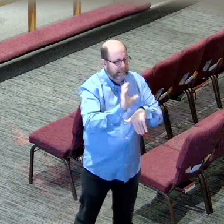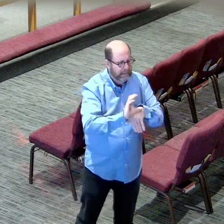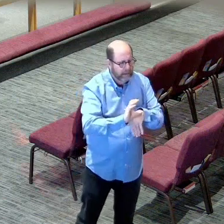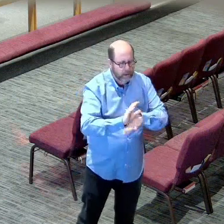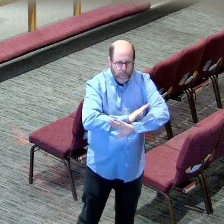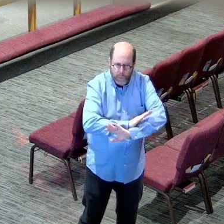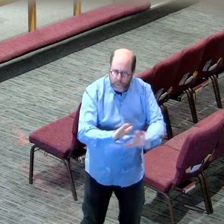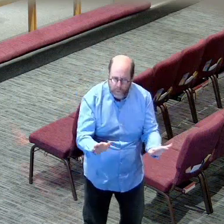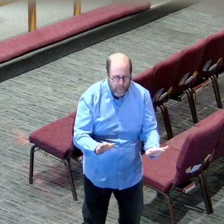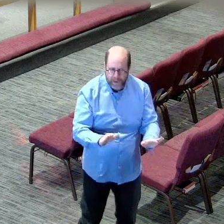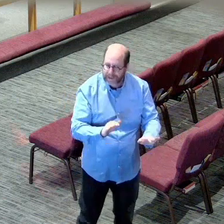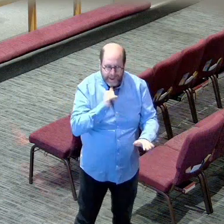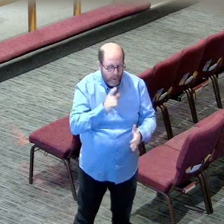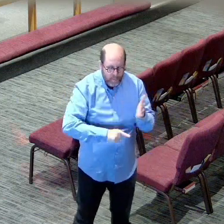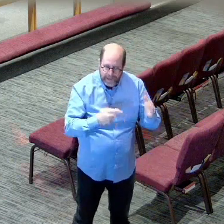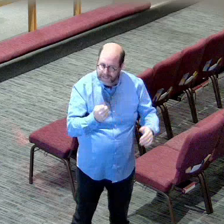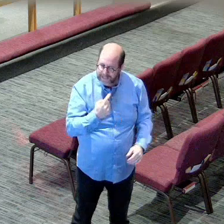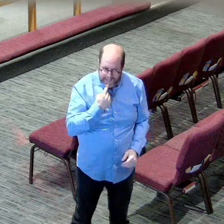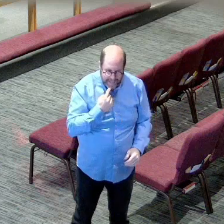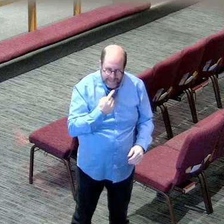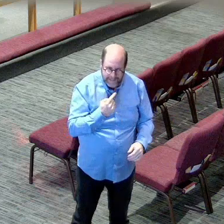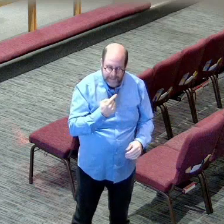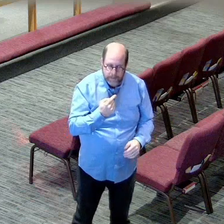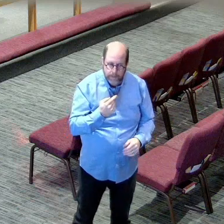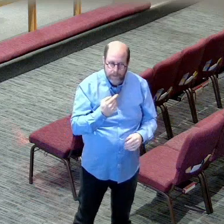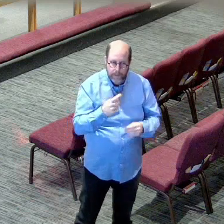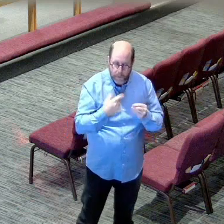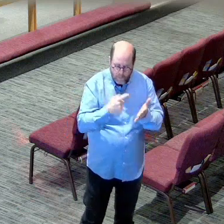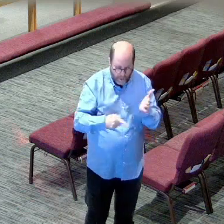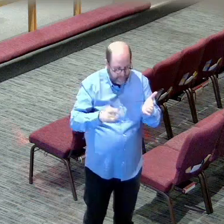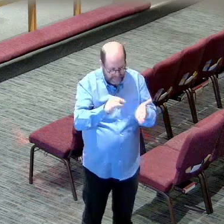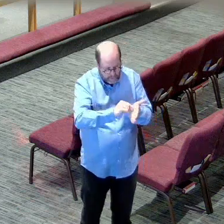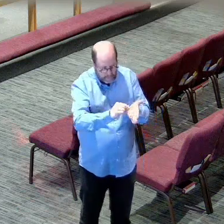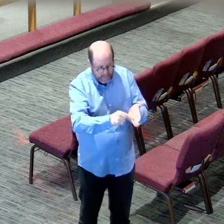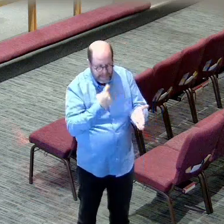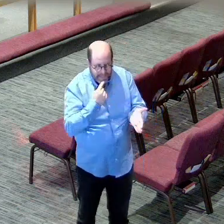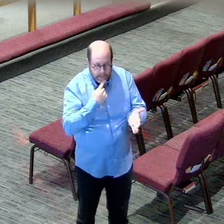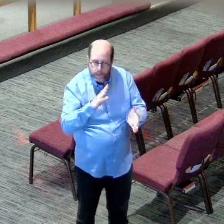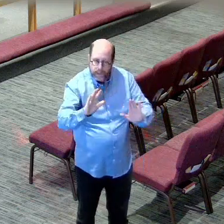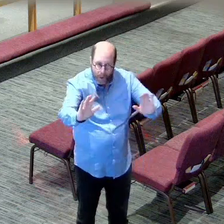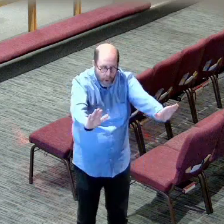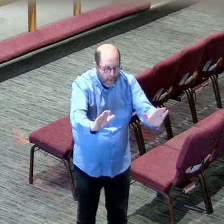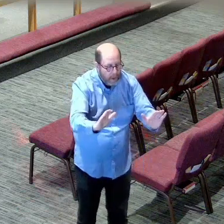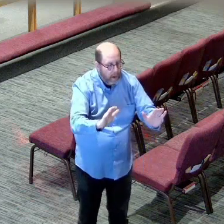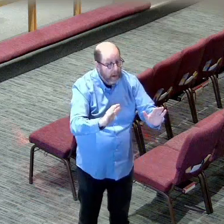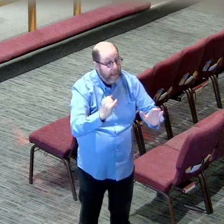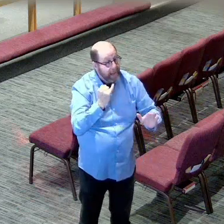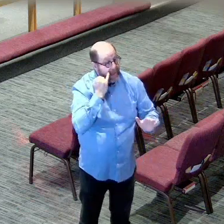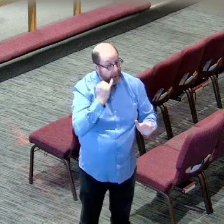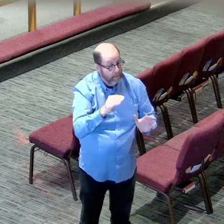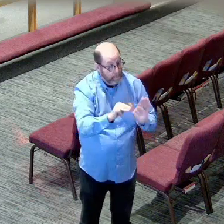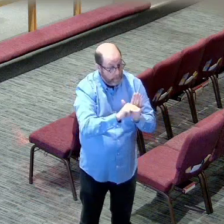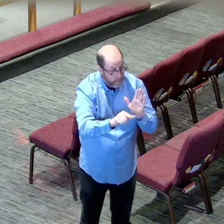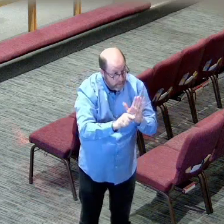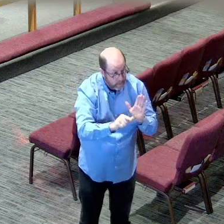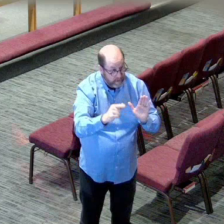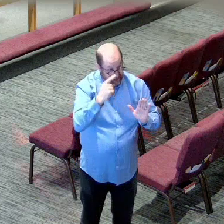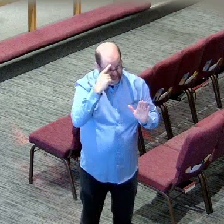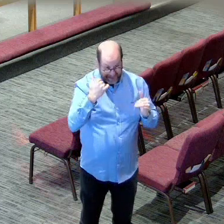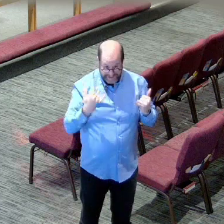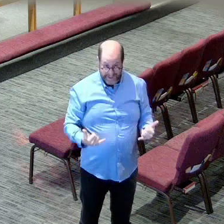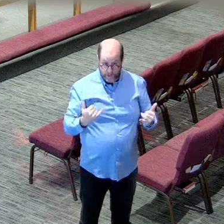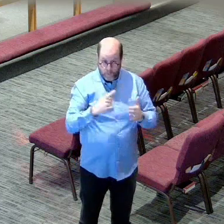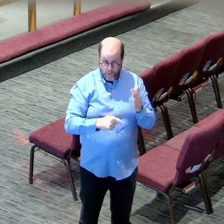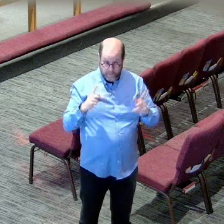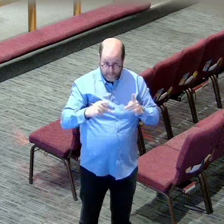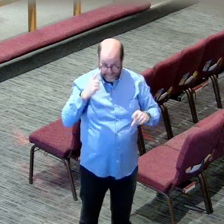thinking about what the scripture says. Luther would have been horrified at that notion.